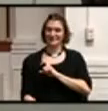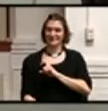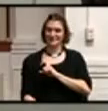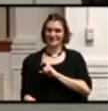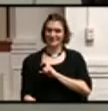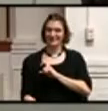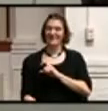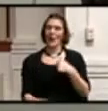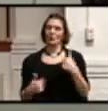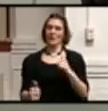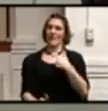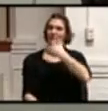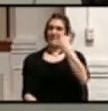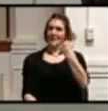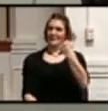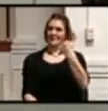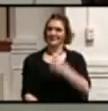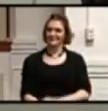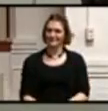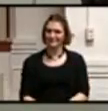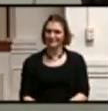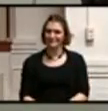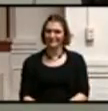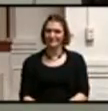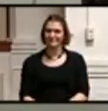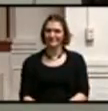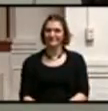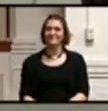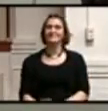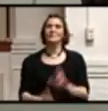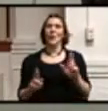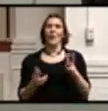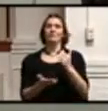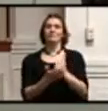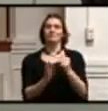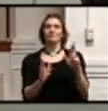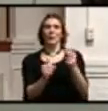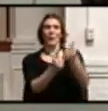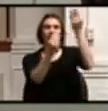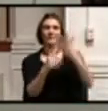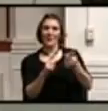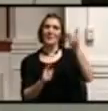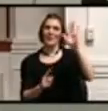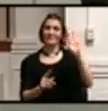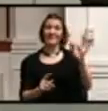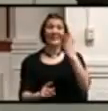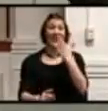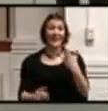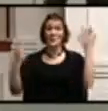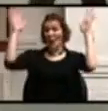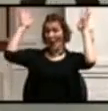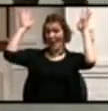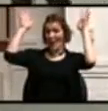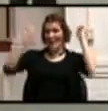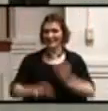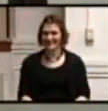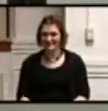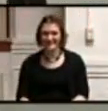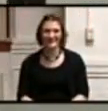And myself as an officer. To the best of my ability. To the best of my ability. So help me God. So help me God. And that's it. Woo!